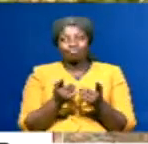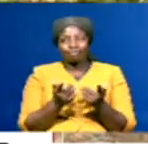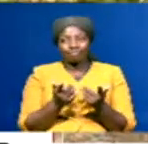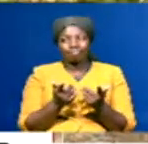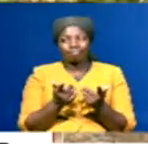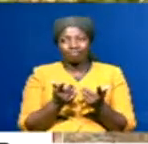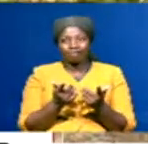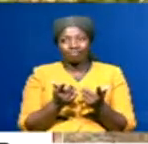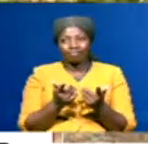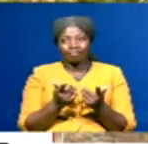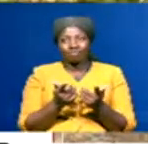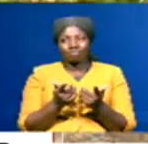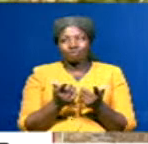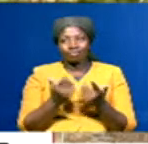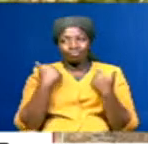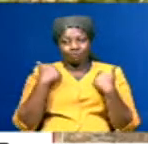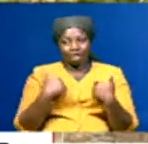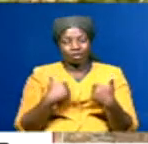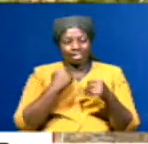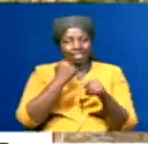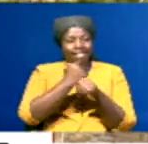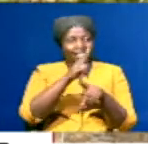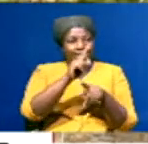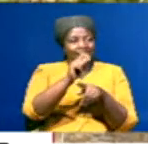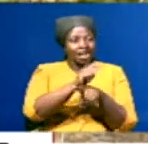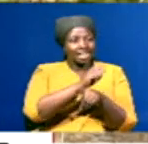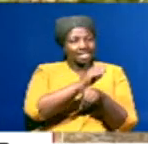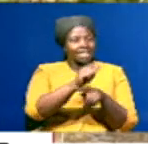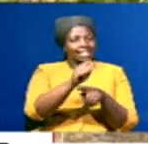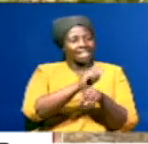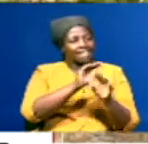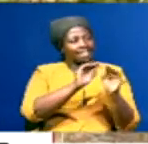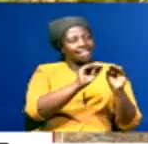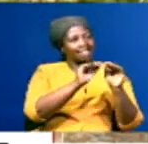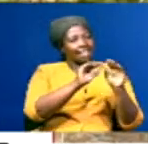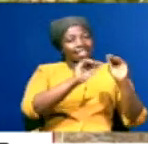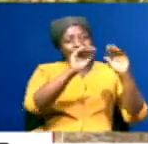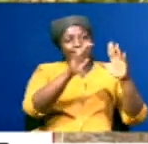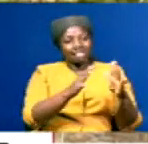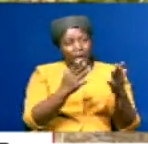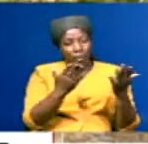a training teacher at Kahuya Mission